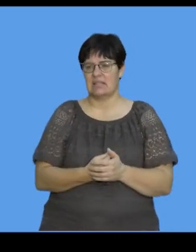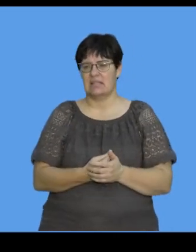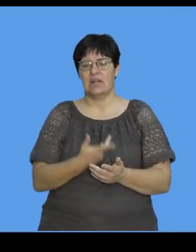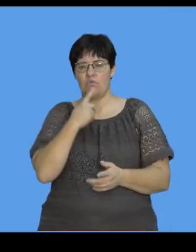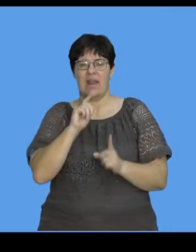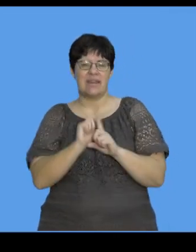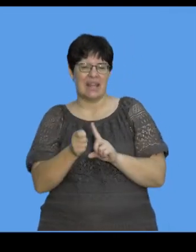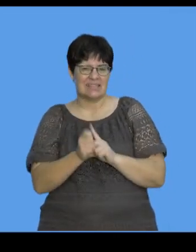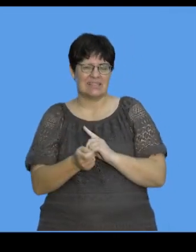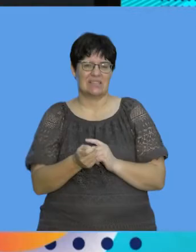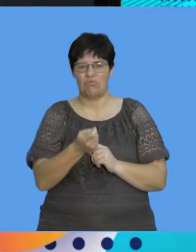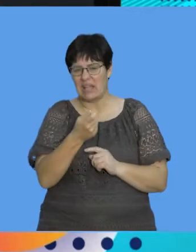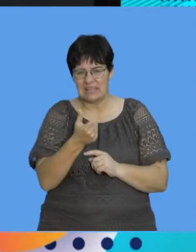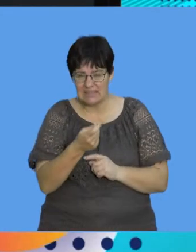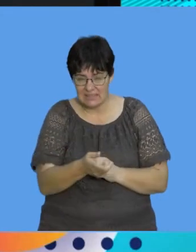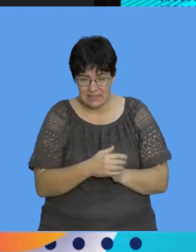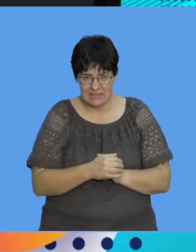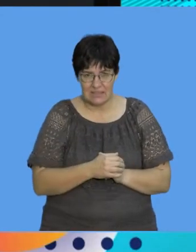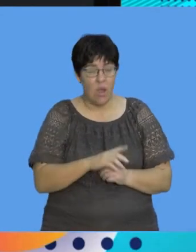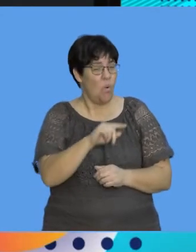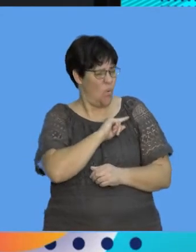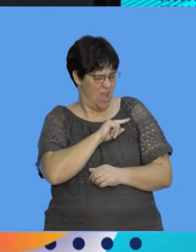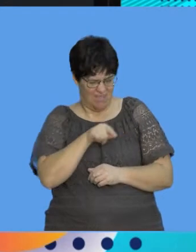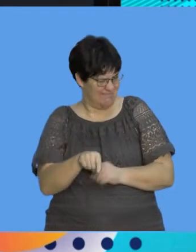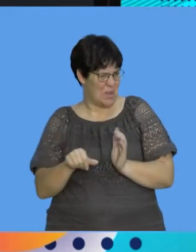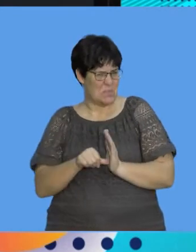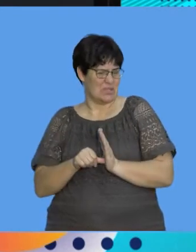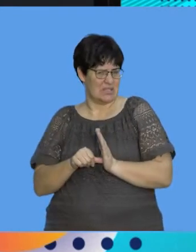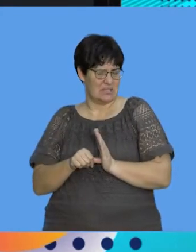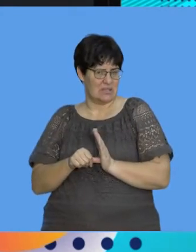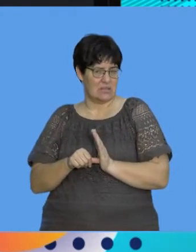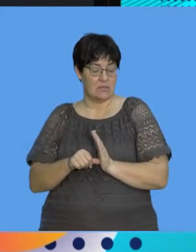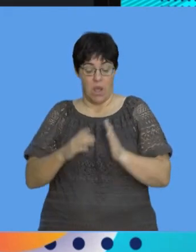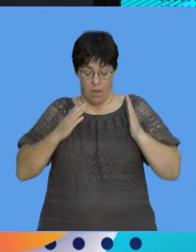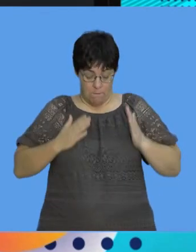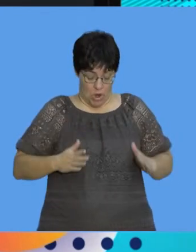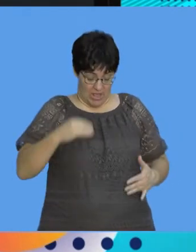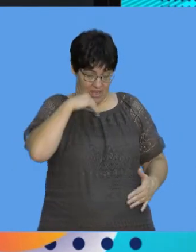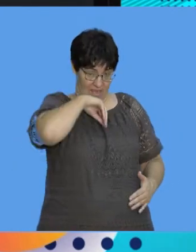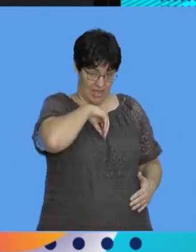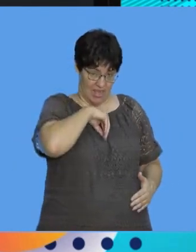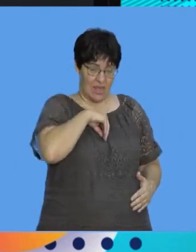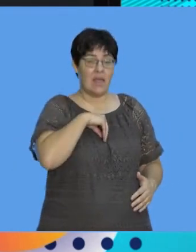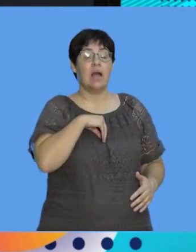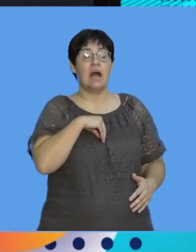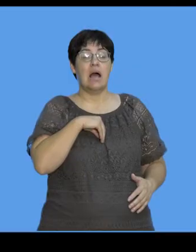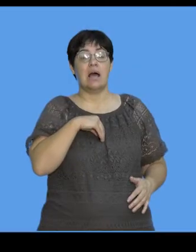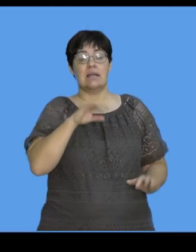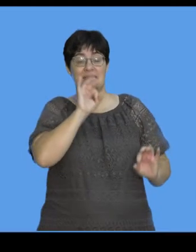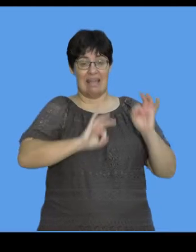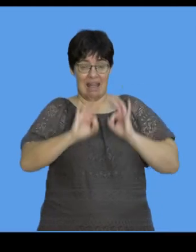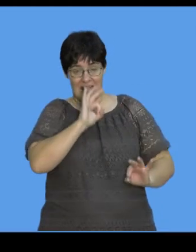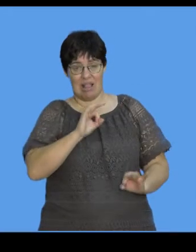like nuts and raisins. Why is it so important? Inside your body, you have got red blood cells,